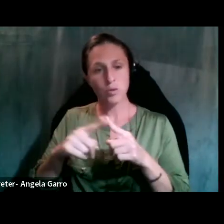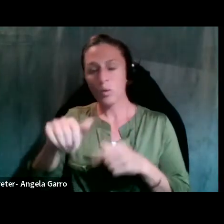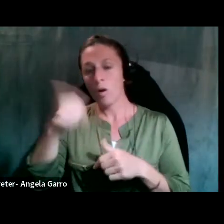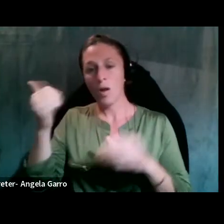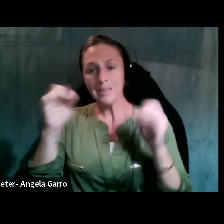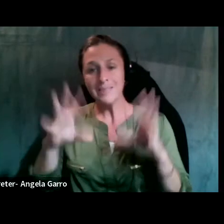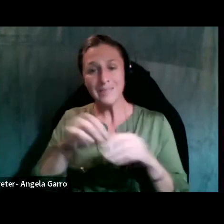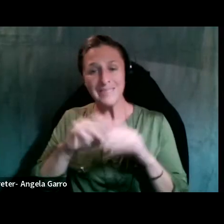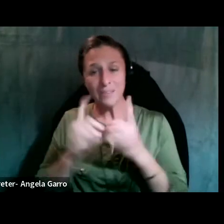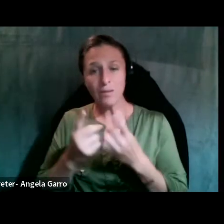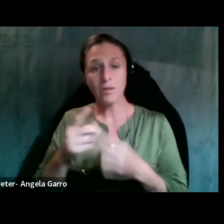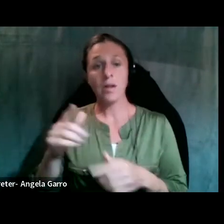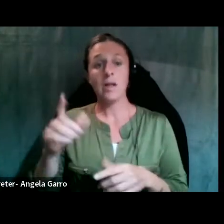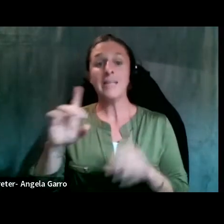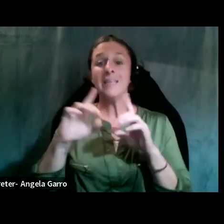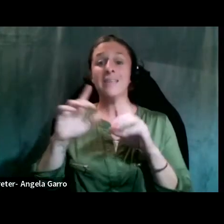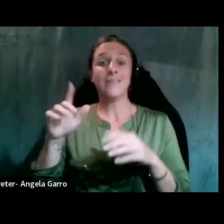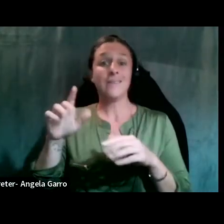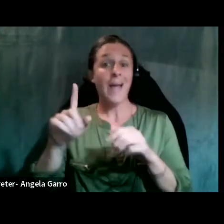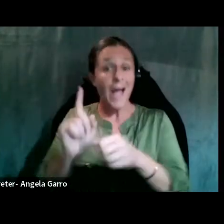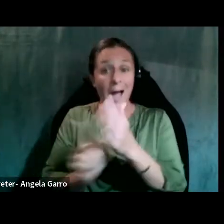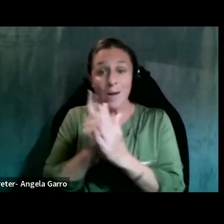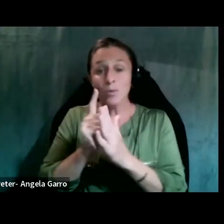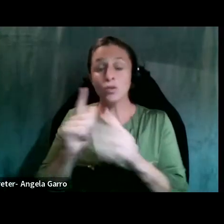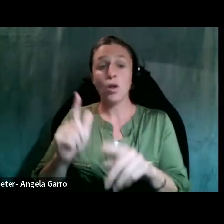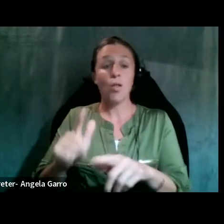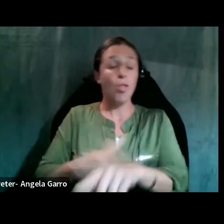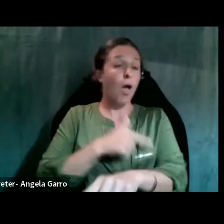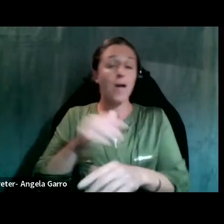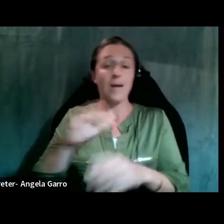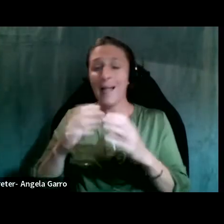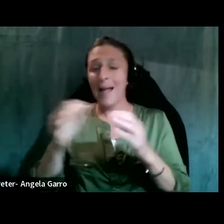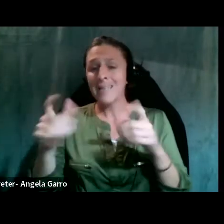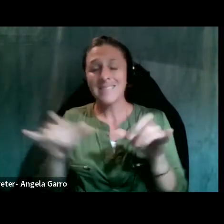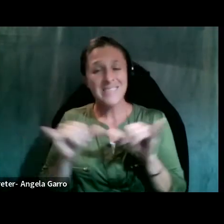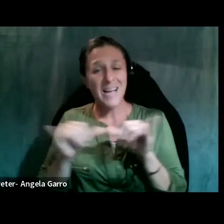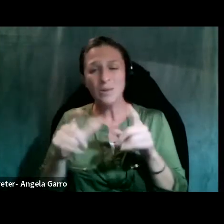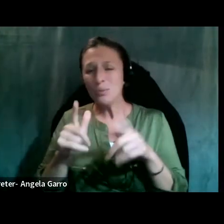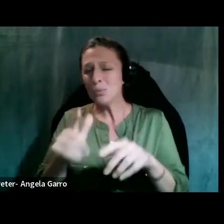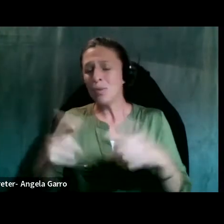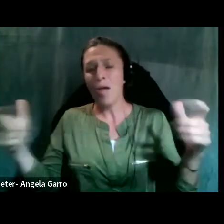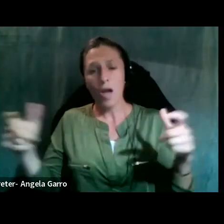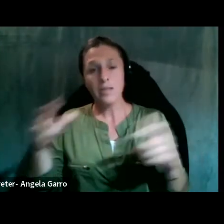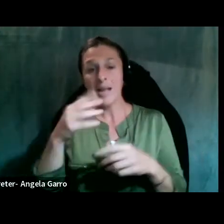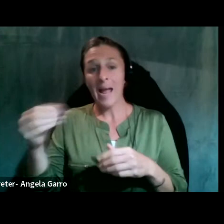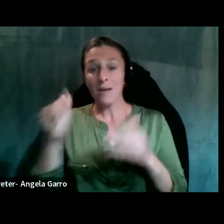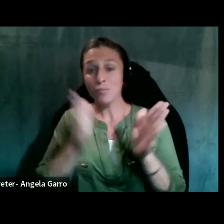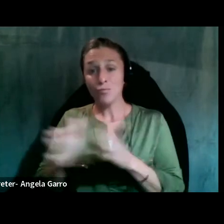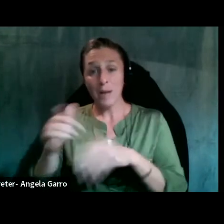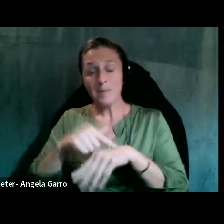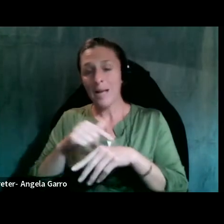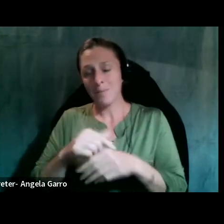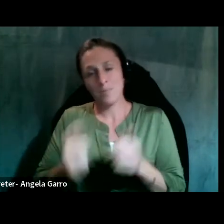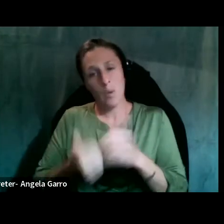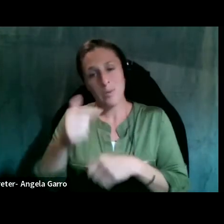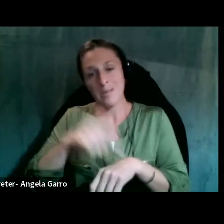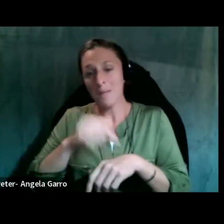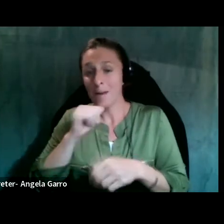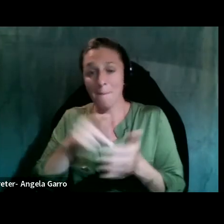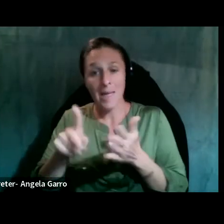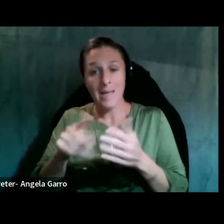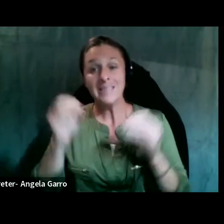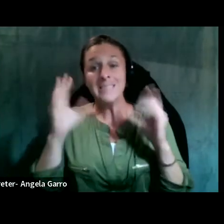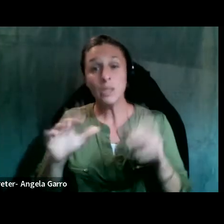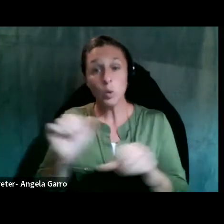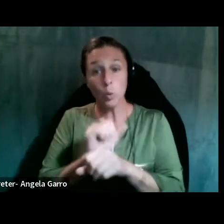district. The hours are long, the class size is too large, and prep time is for the most part unpaid. The teachers who work there